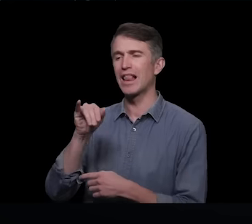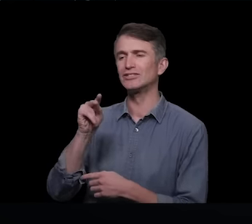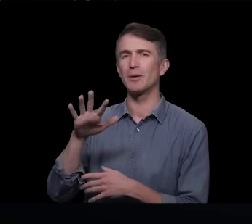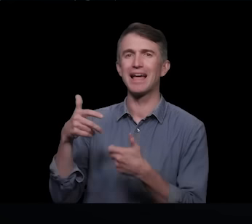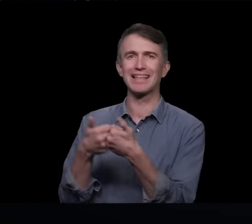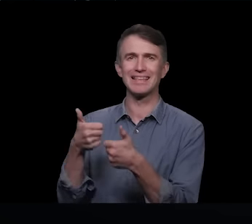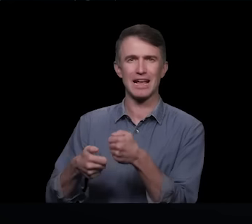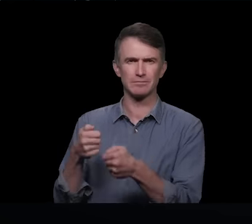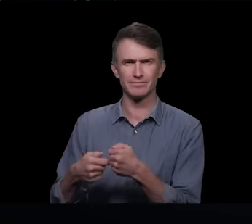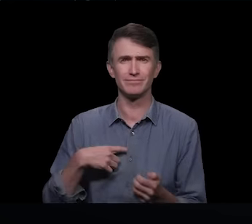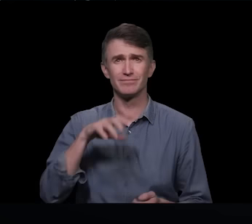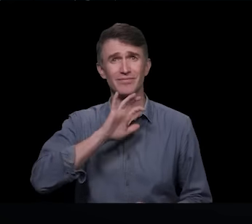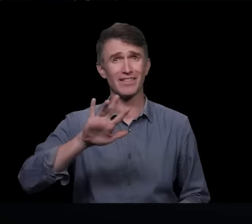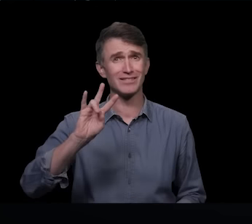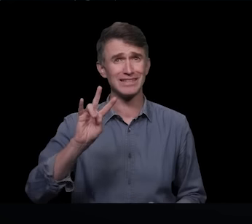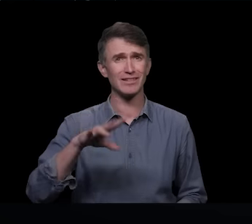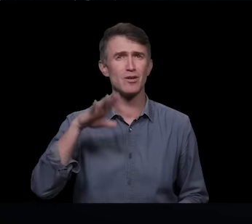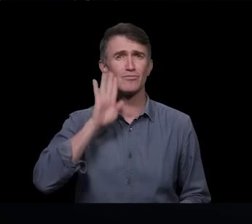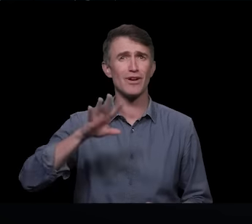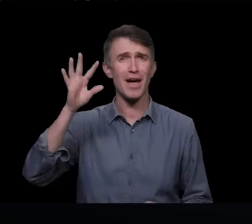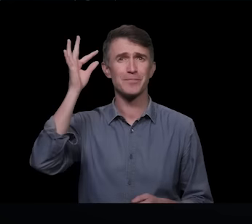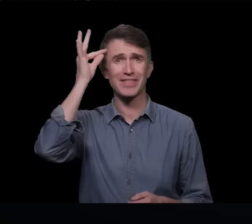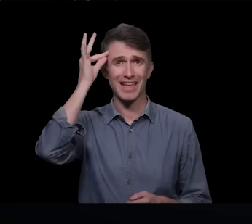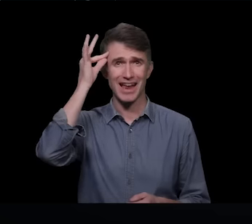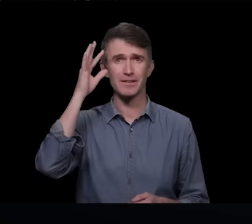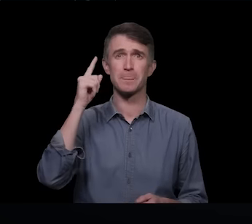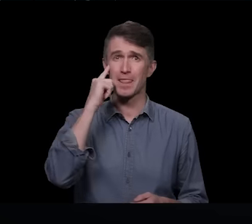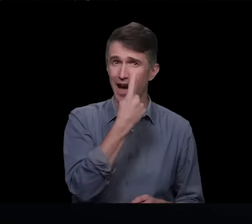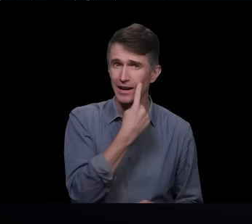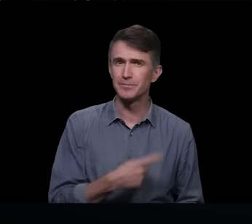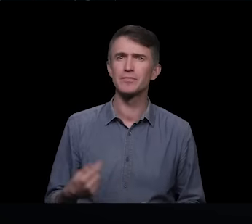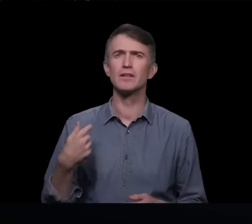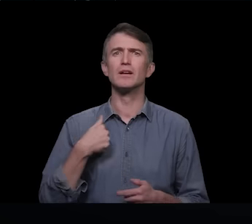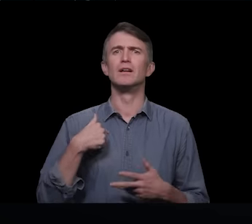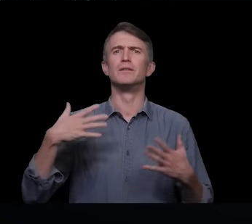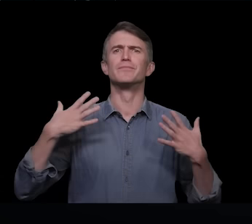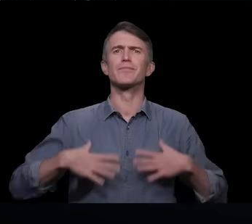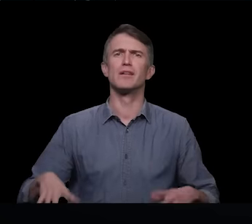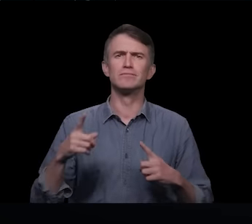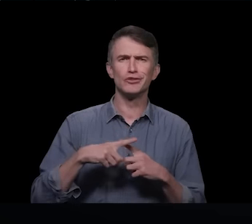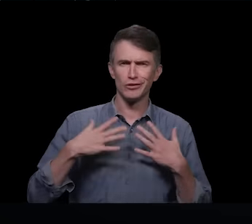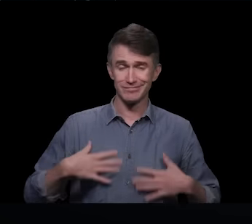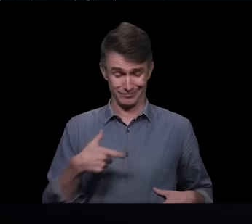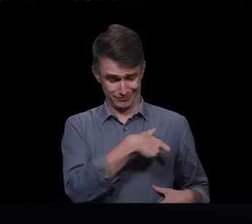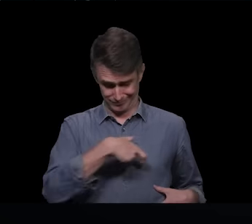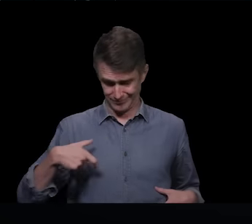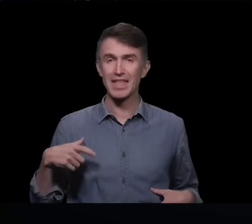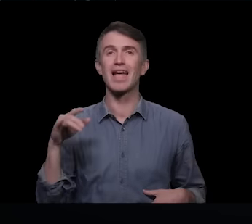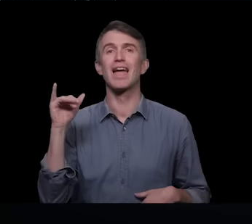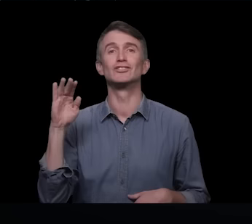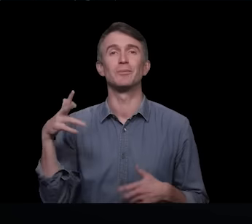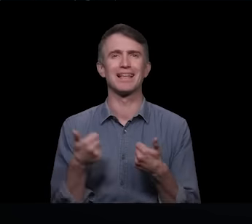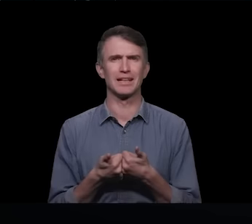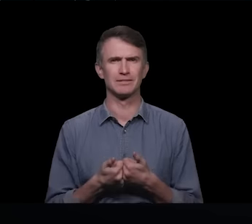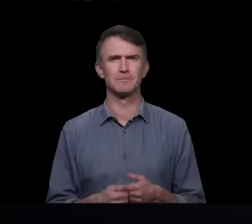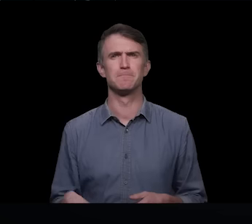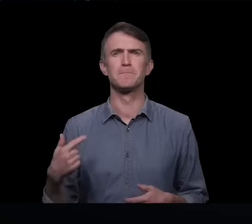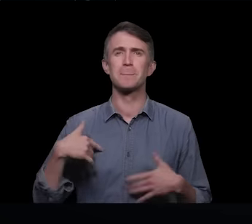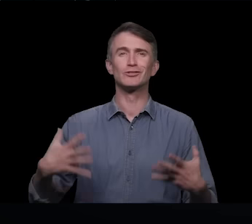and brown eyes. I'm wearing glasses and a black t-shirt that says Insomniac Games. I'm here to accept the ACB Barry